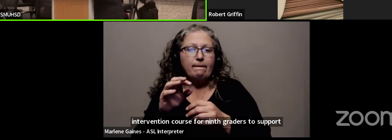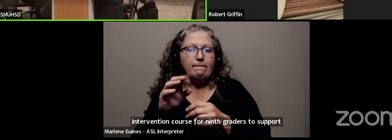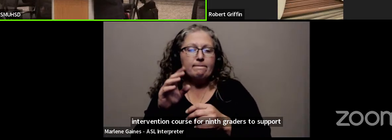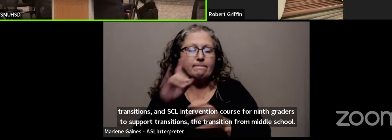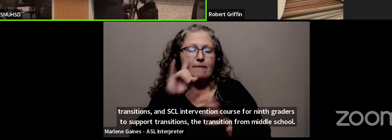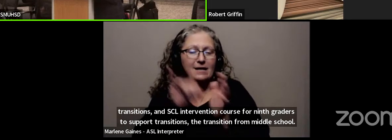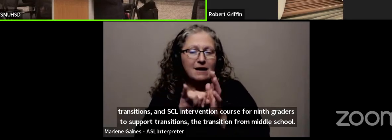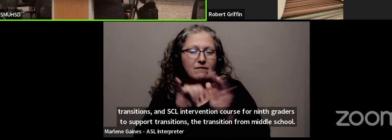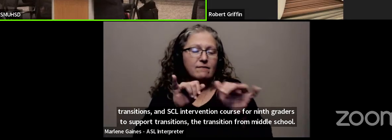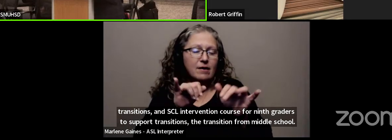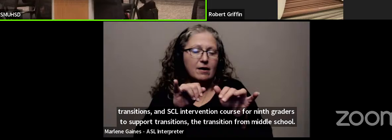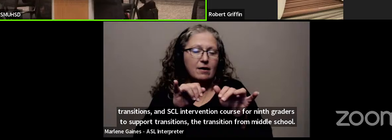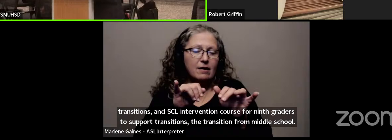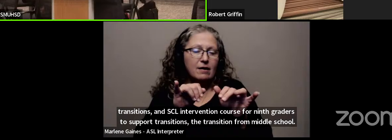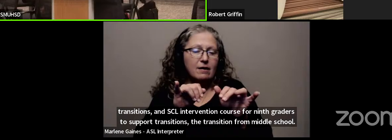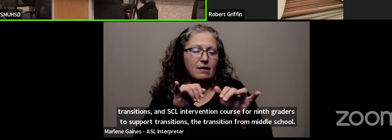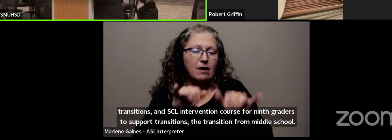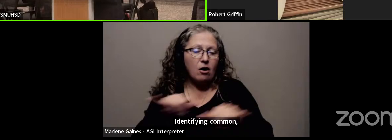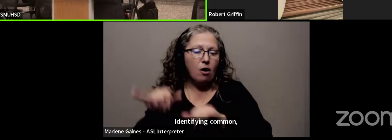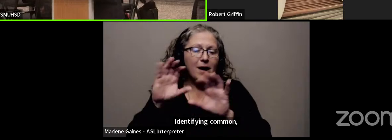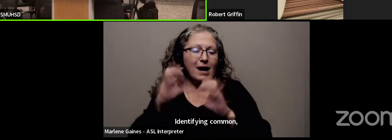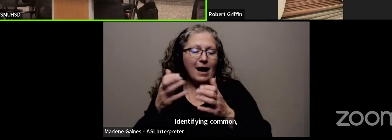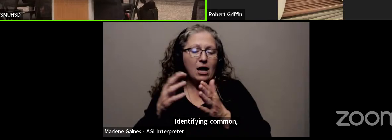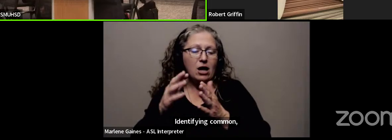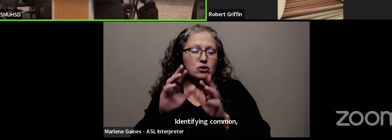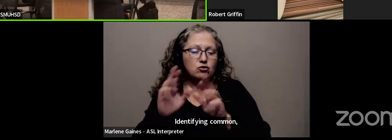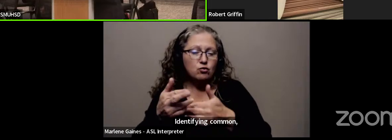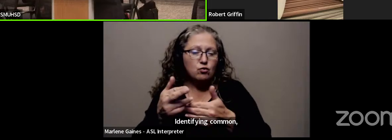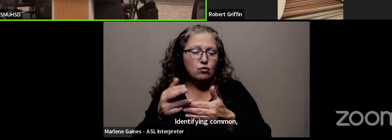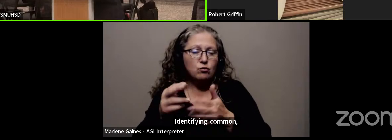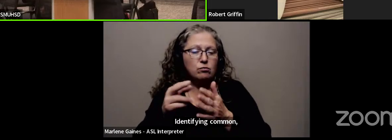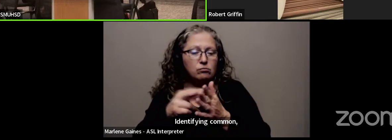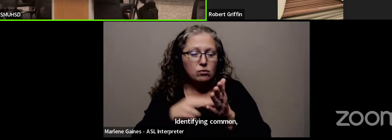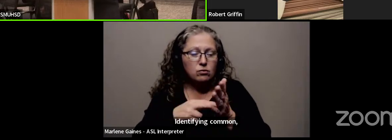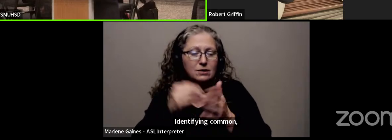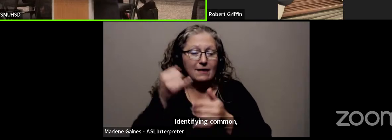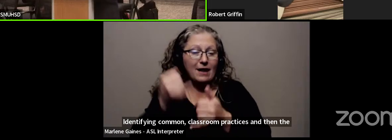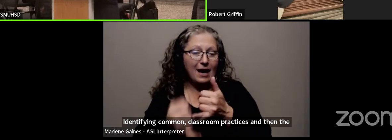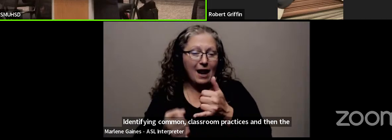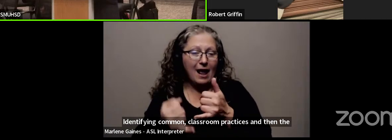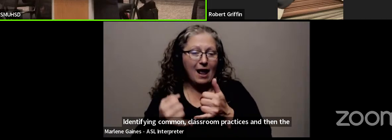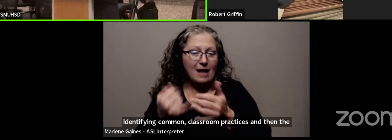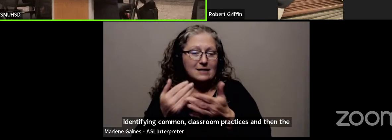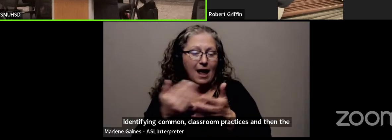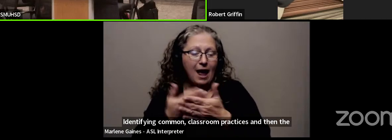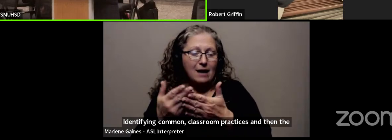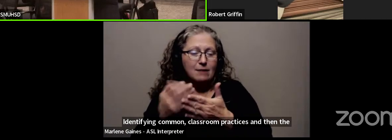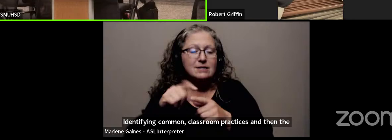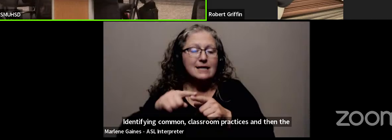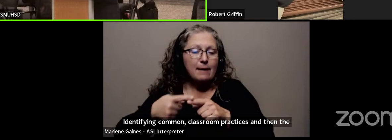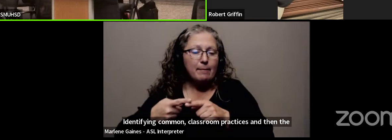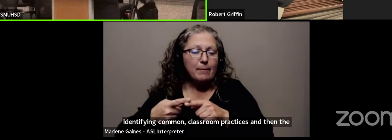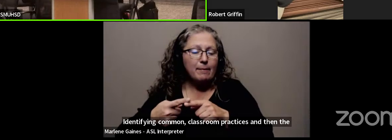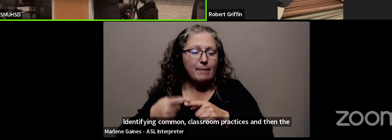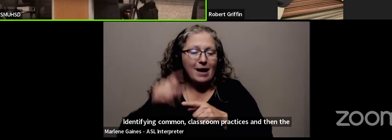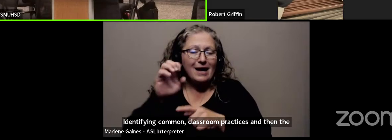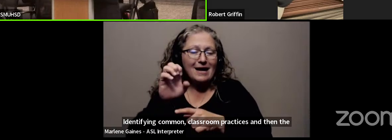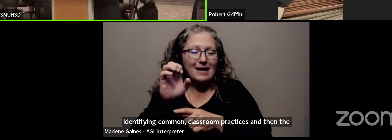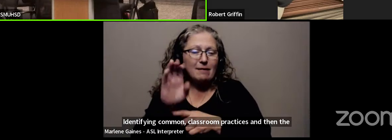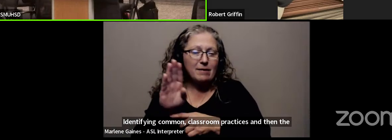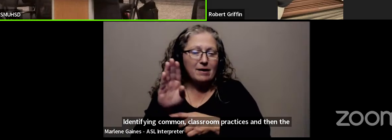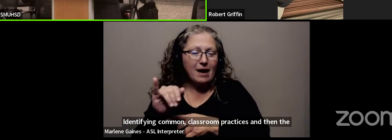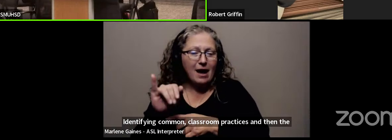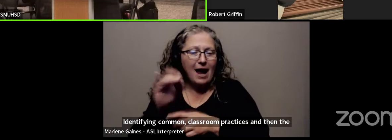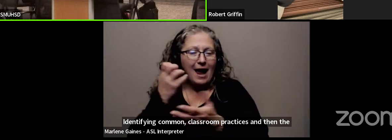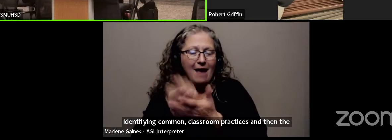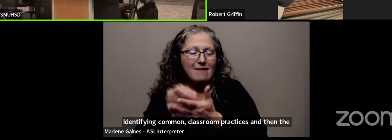Identifying common classroom practices. And then the last action item I want to highlight is implementing EBI, evidence-based